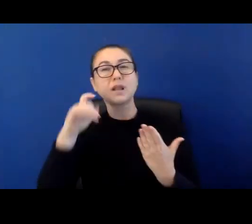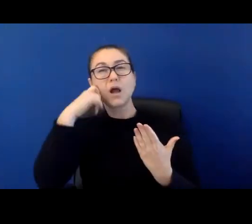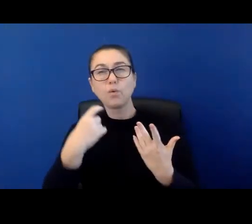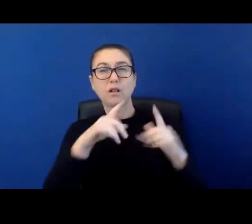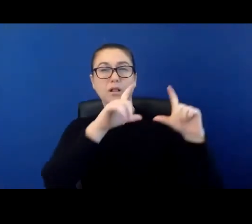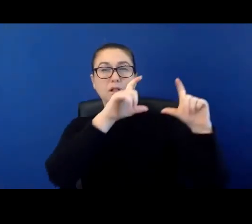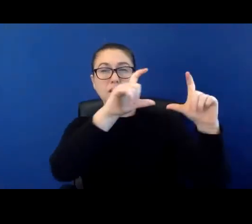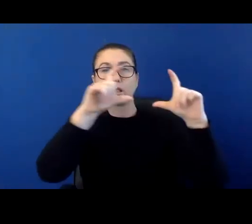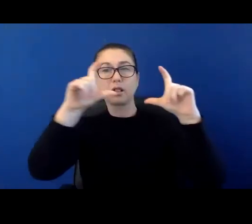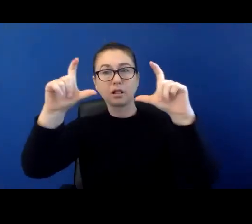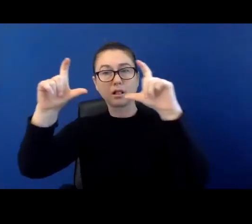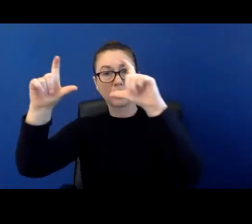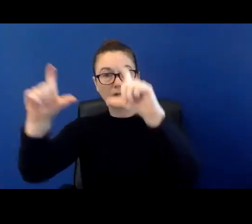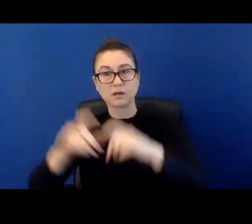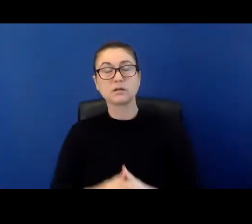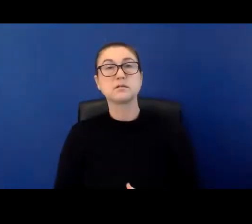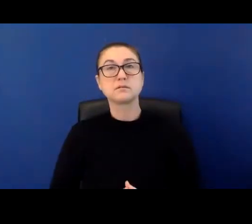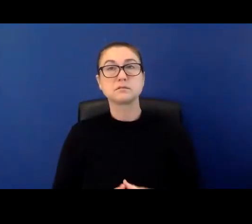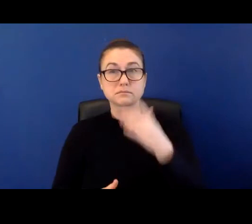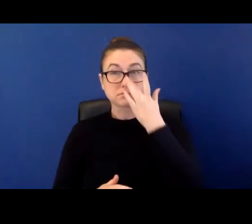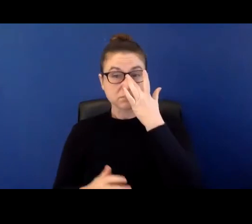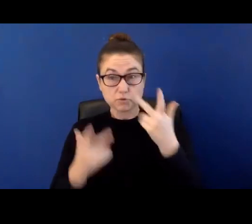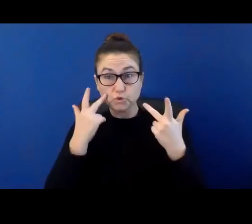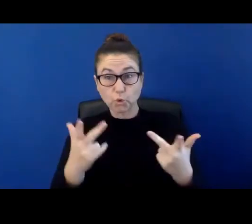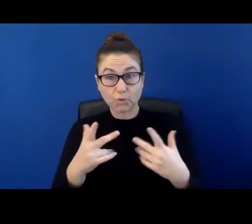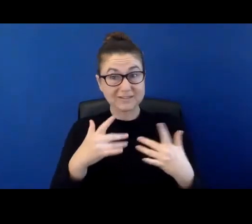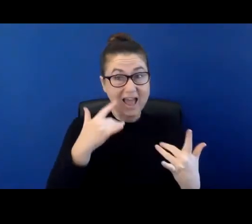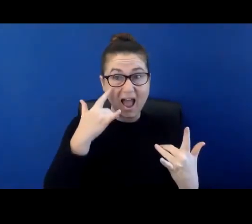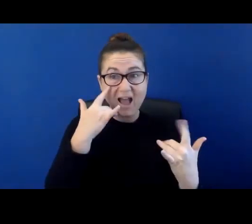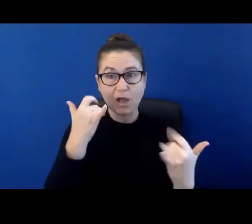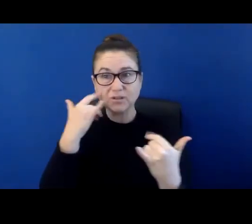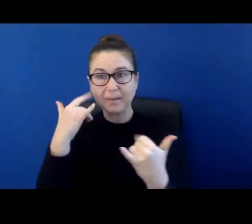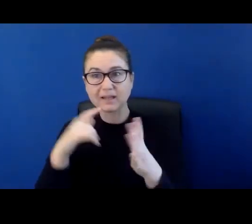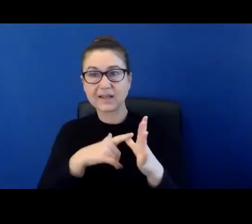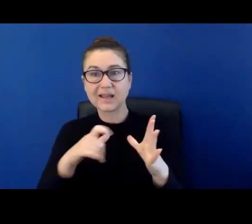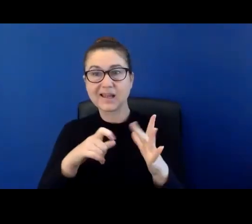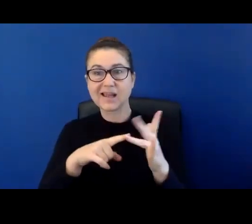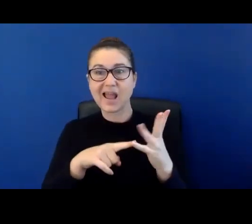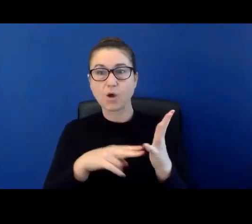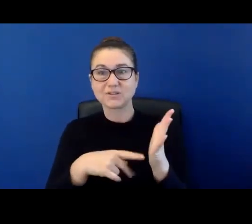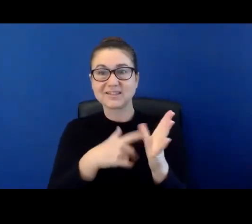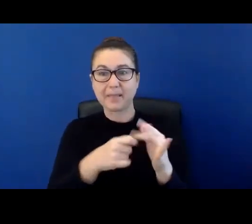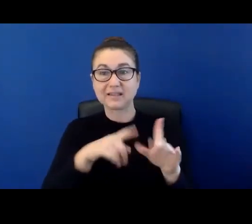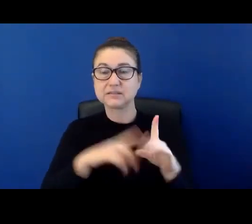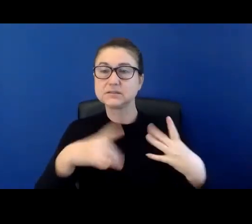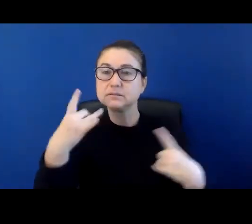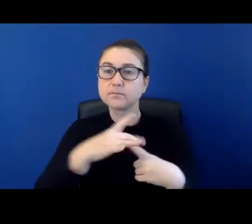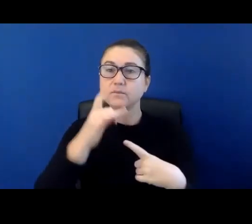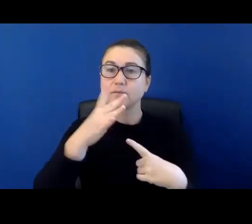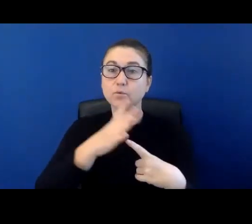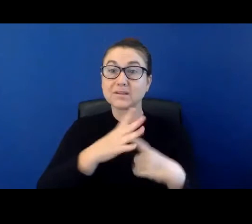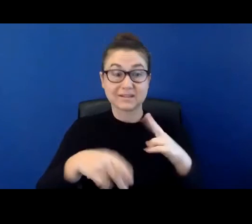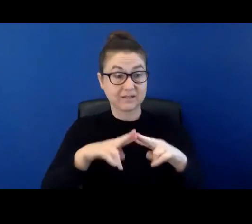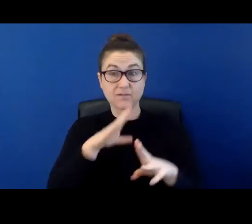slide here, which shows how important accountability is whenever the government uses automation, which